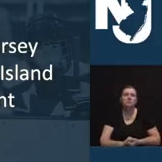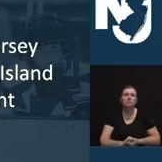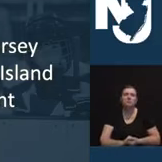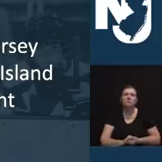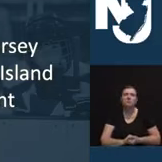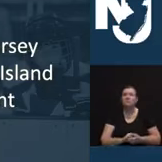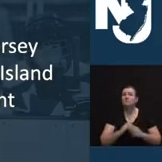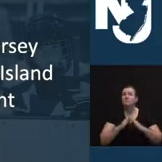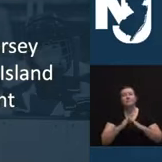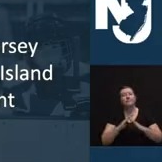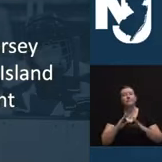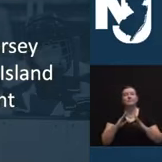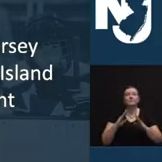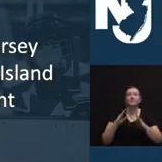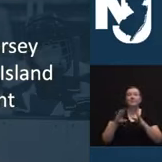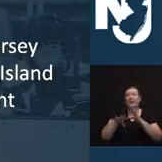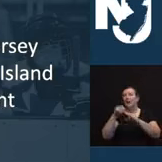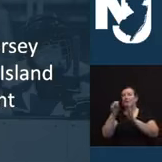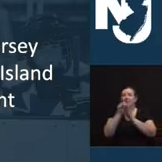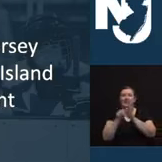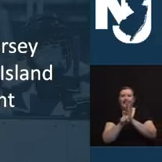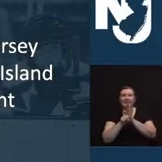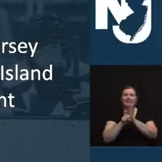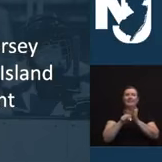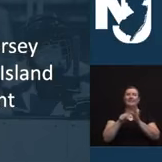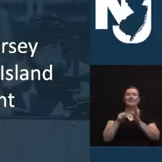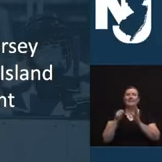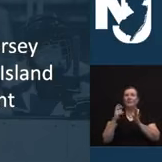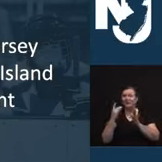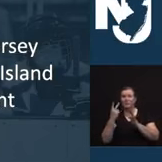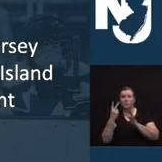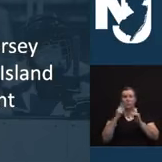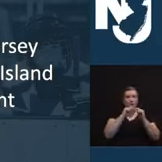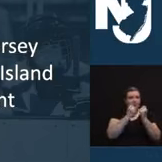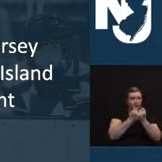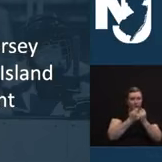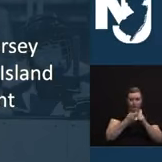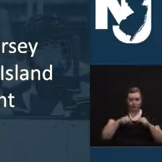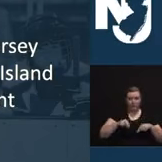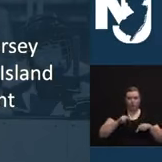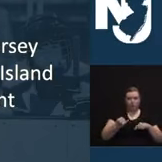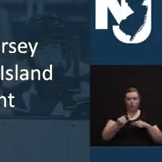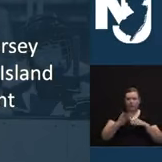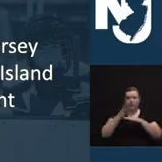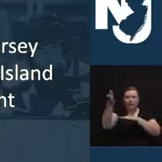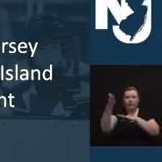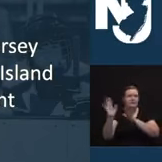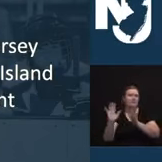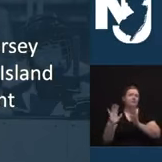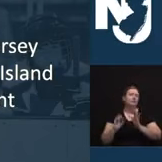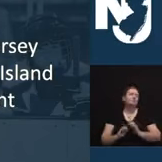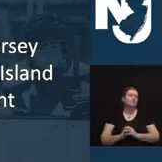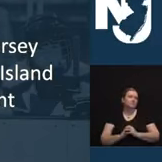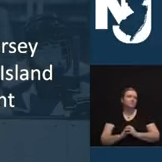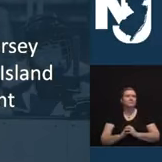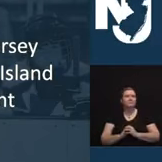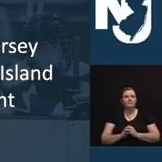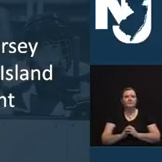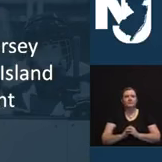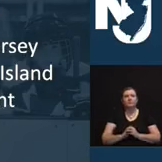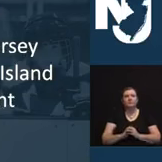2 New Jersey-based teams. Judy's going to get in. I'll get into a little of this as to where we see the